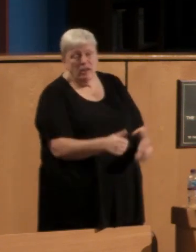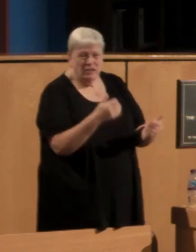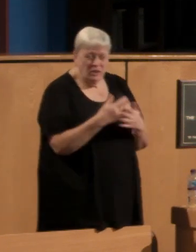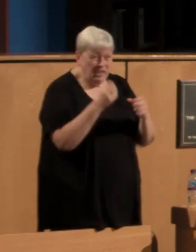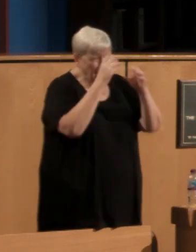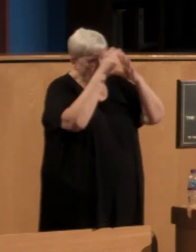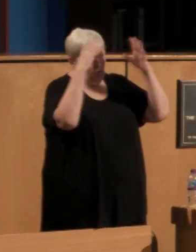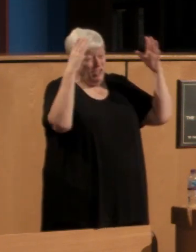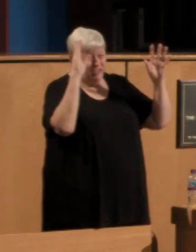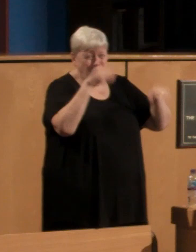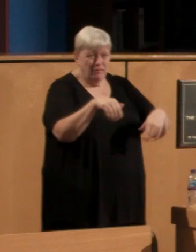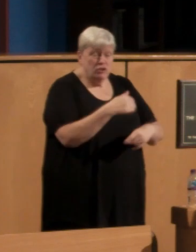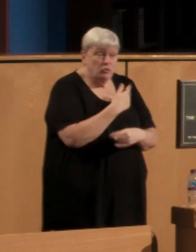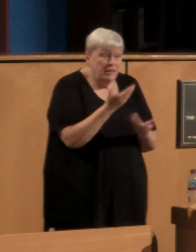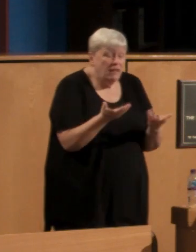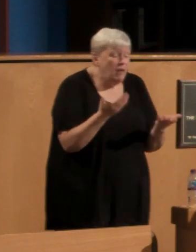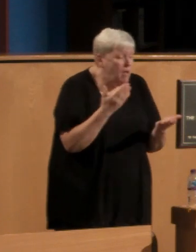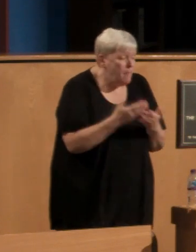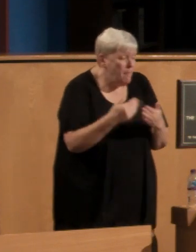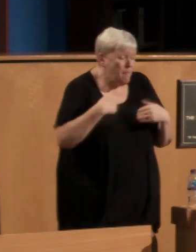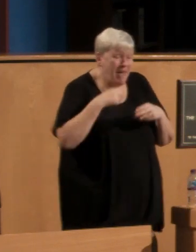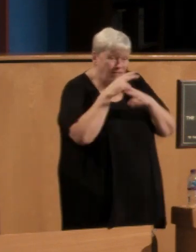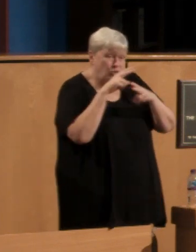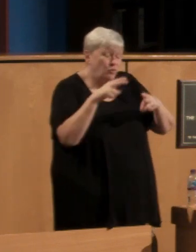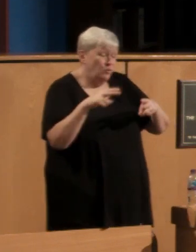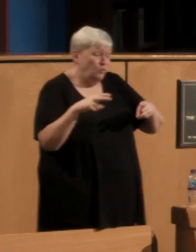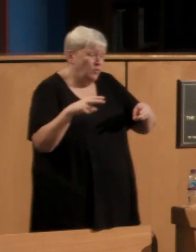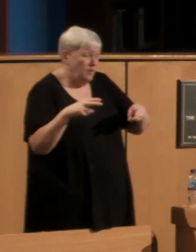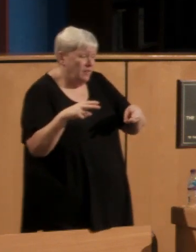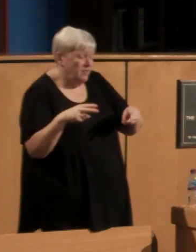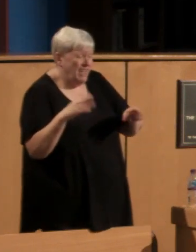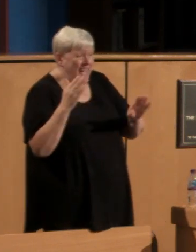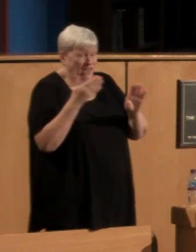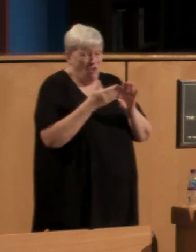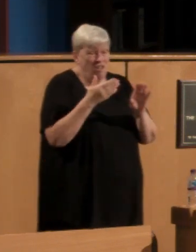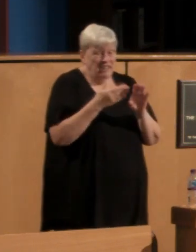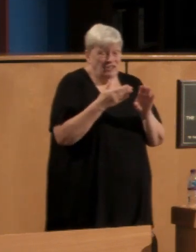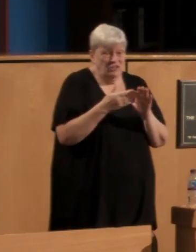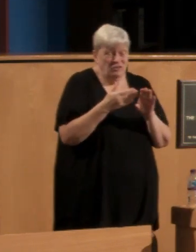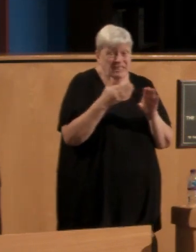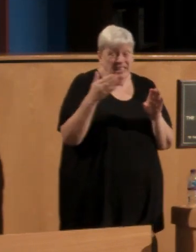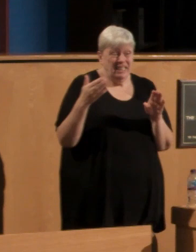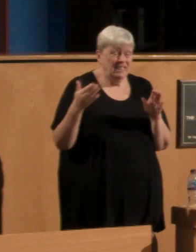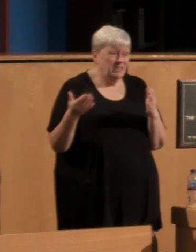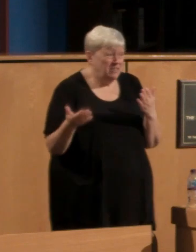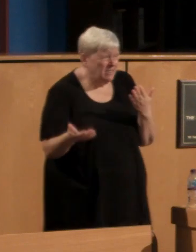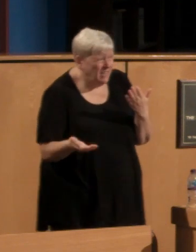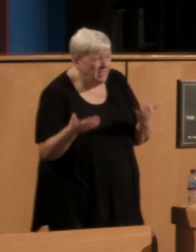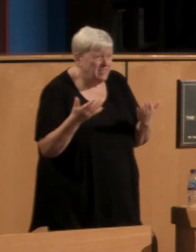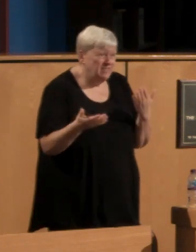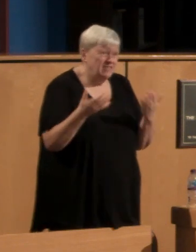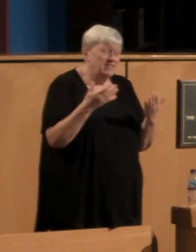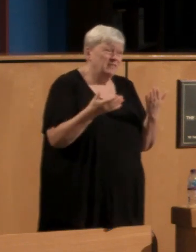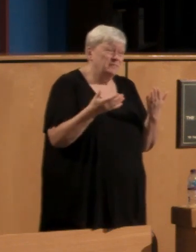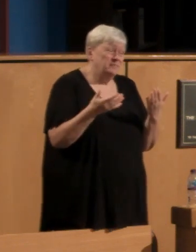porn and all this nonsense. But from my point of view, you know, I can acknowledge that, say, living with a chronic illness obviously isn't always